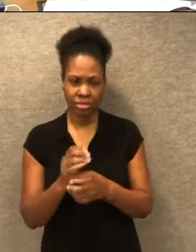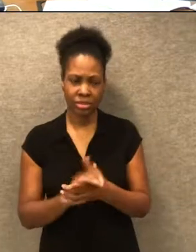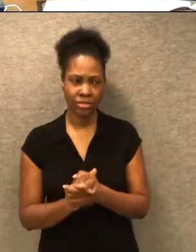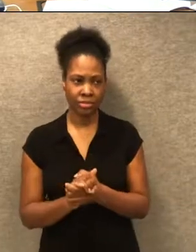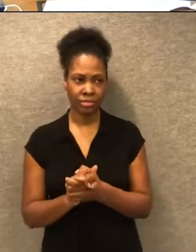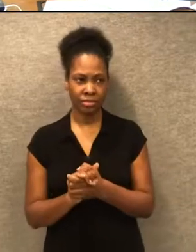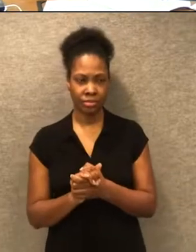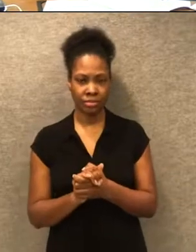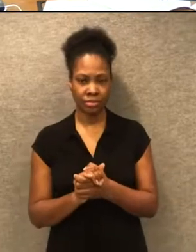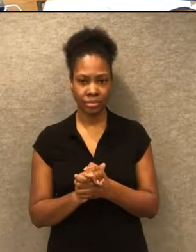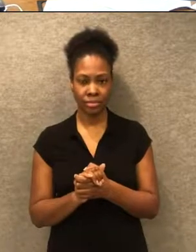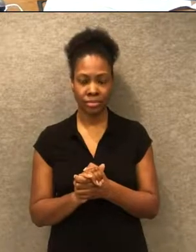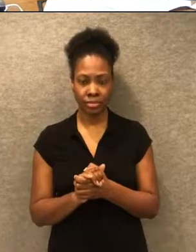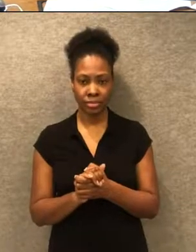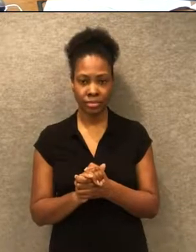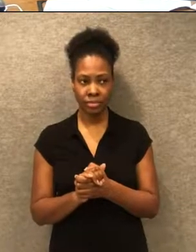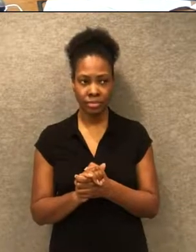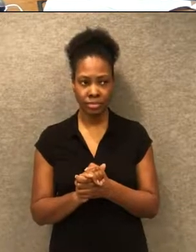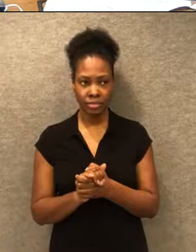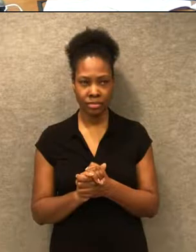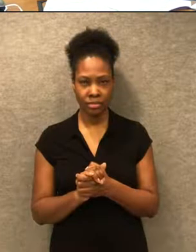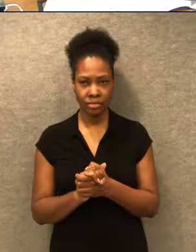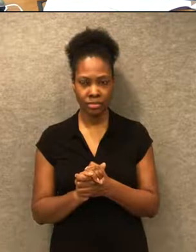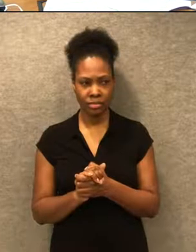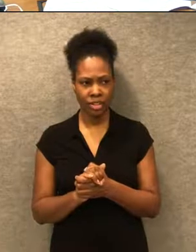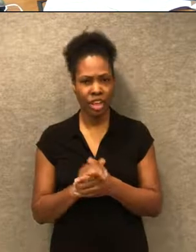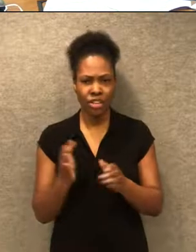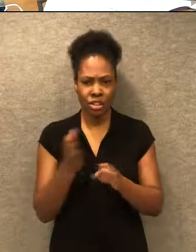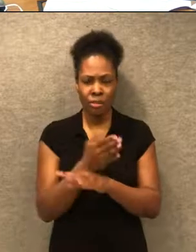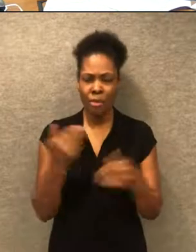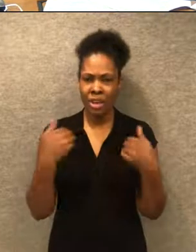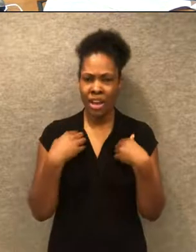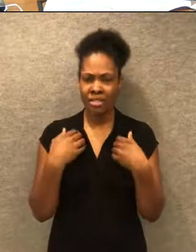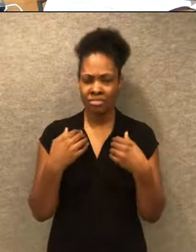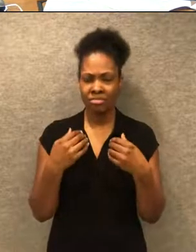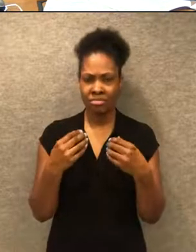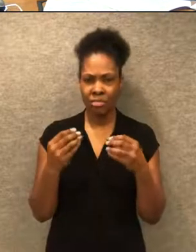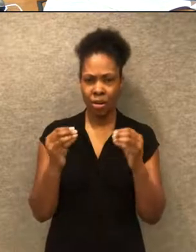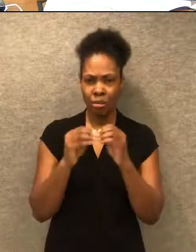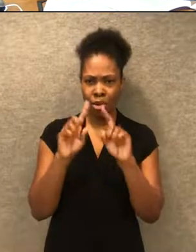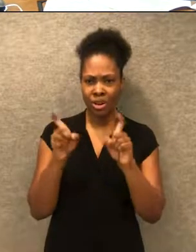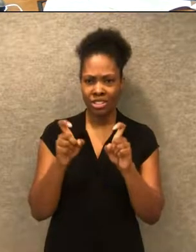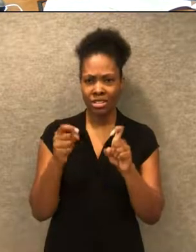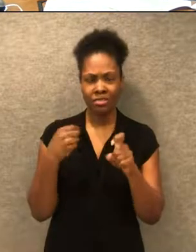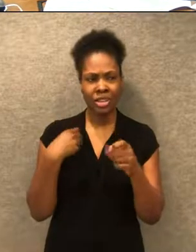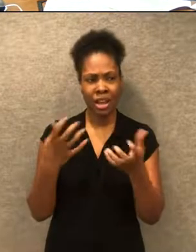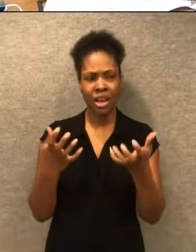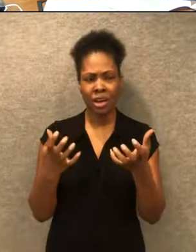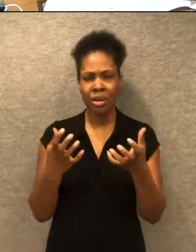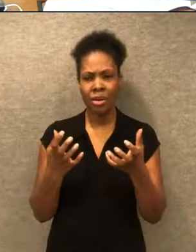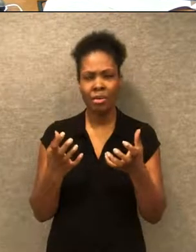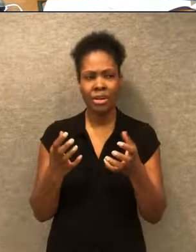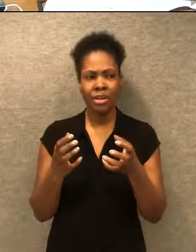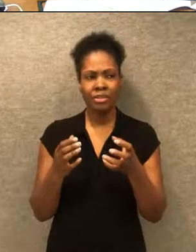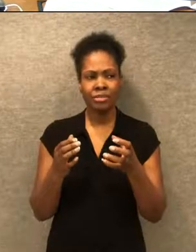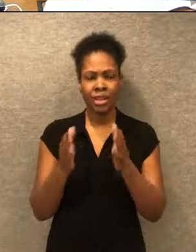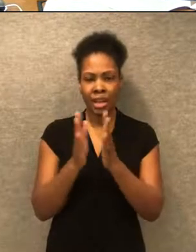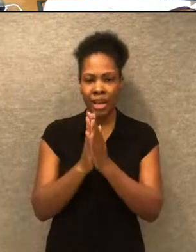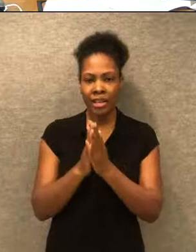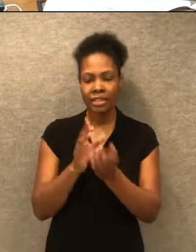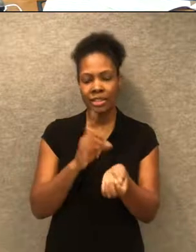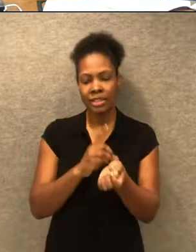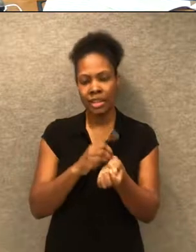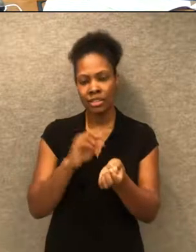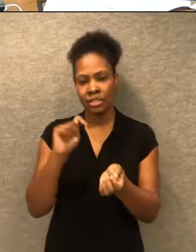So, let me, Rachel, just before you go on and give us another call, I want to ask Dr. Anise Thomas a question, right,